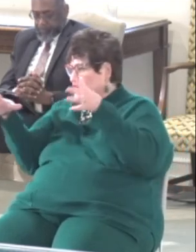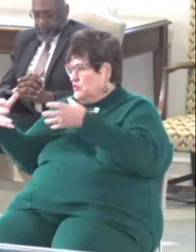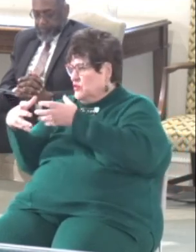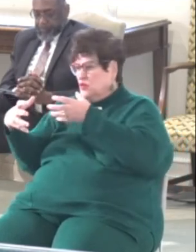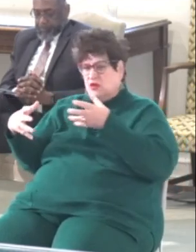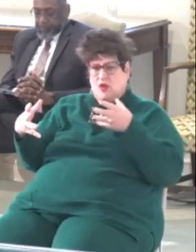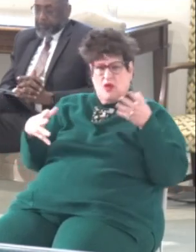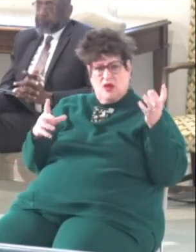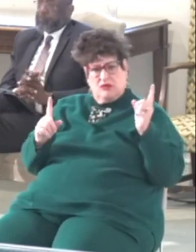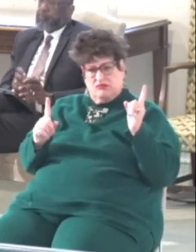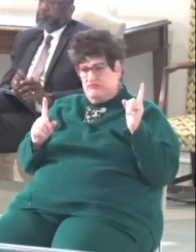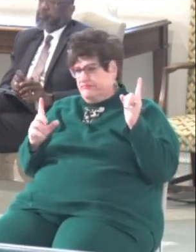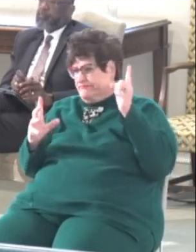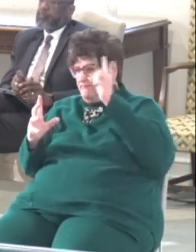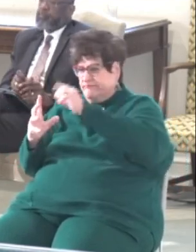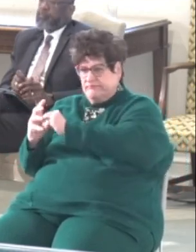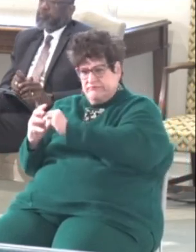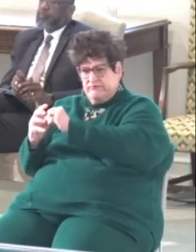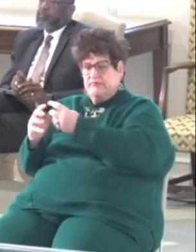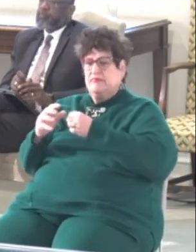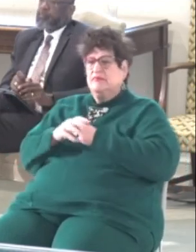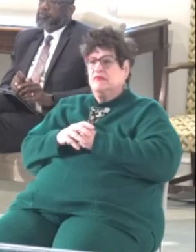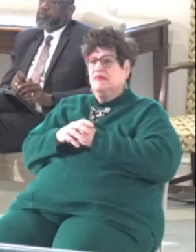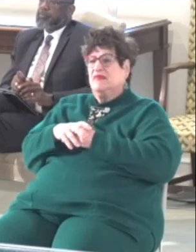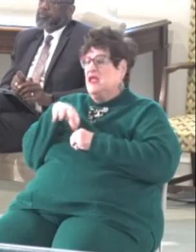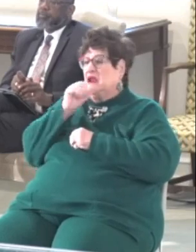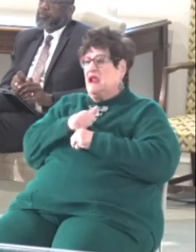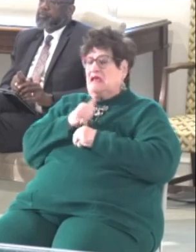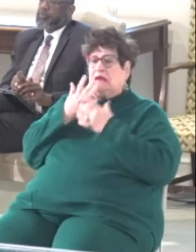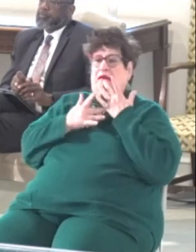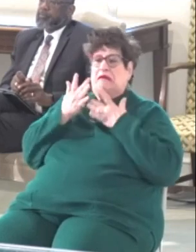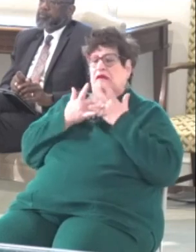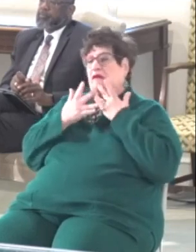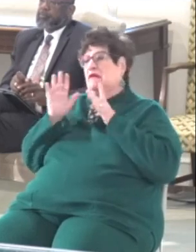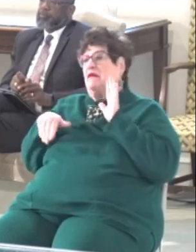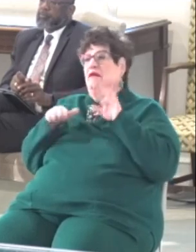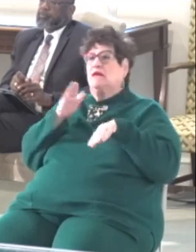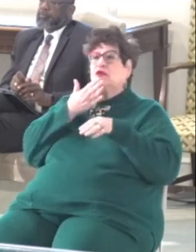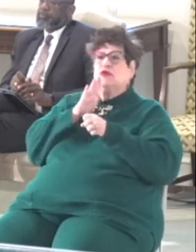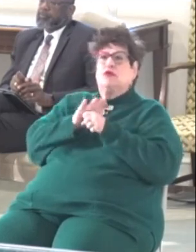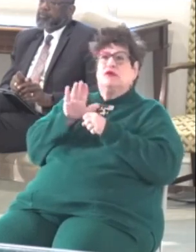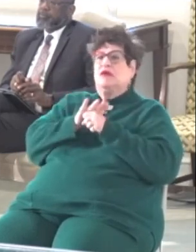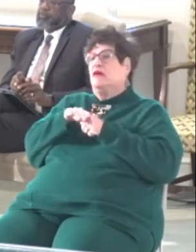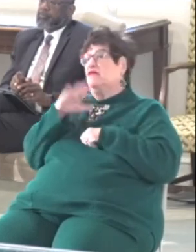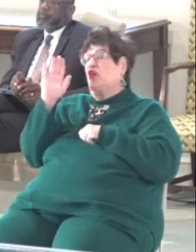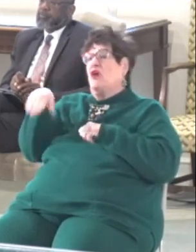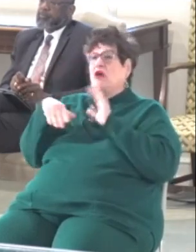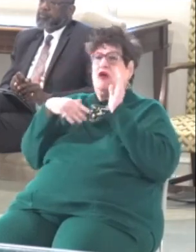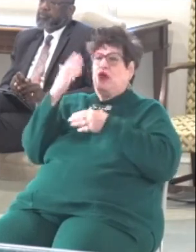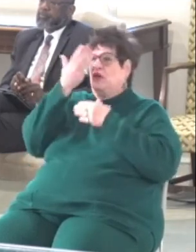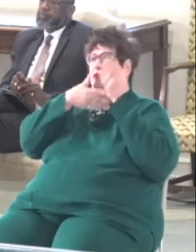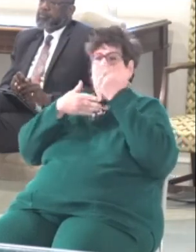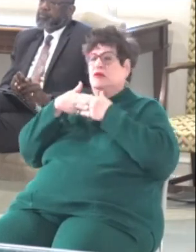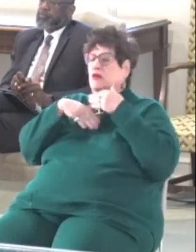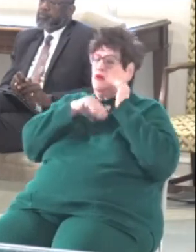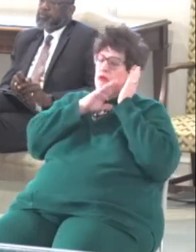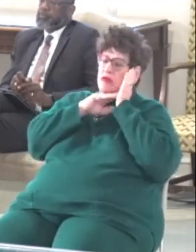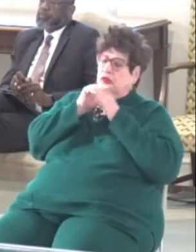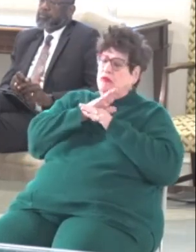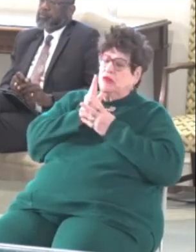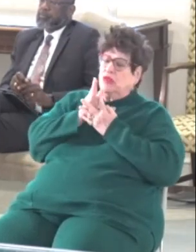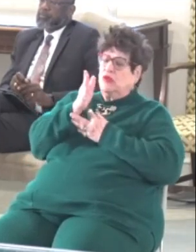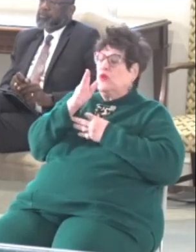us. Not to get around it, not to get by, not to miss it, but to go deeper.